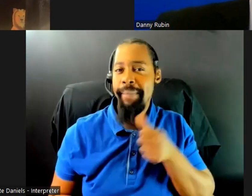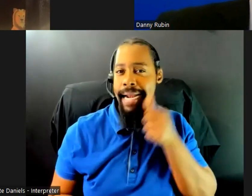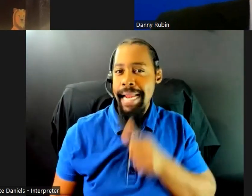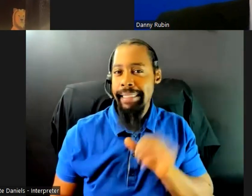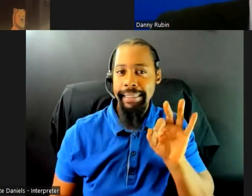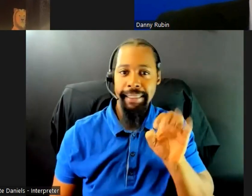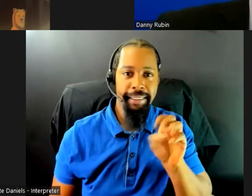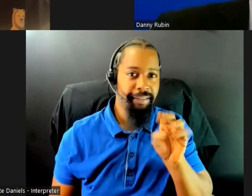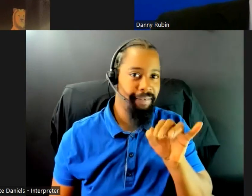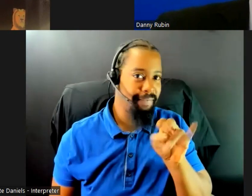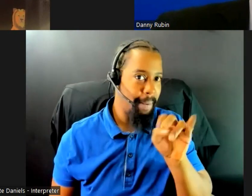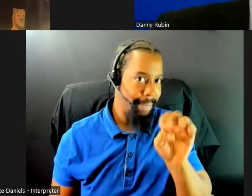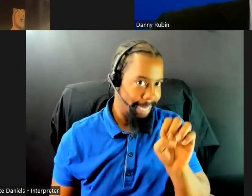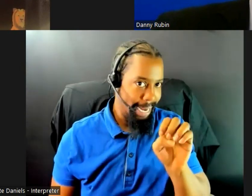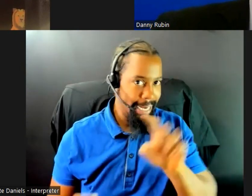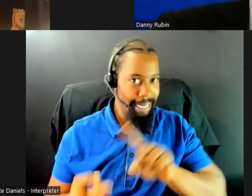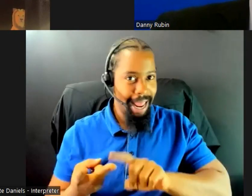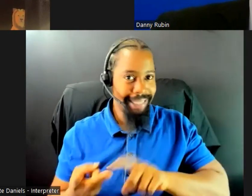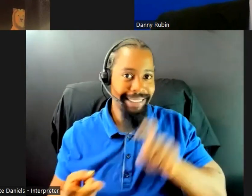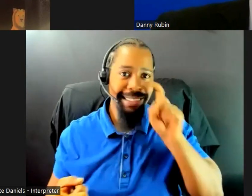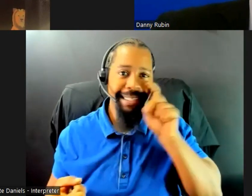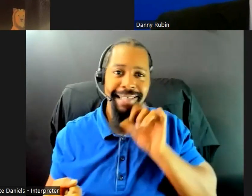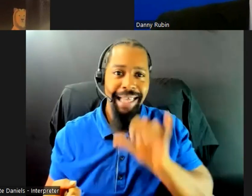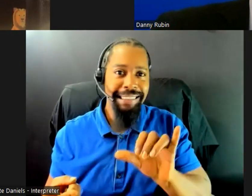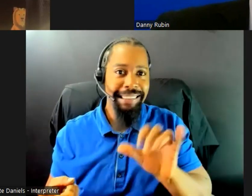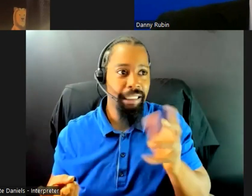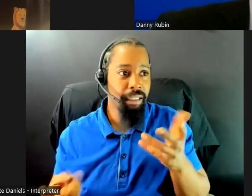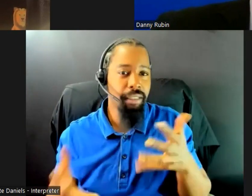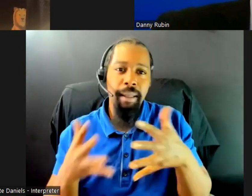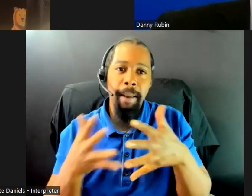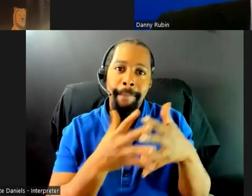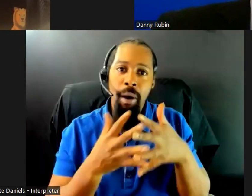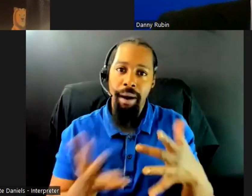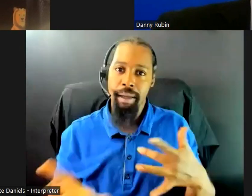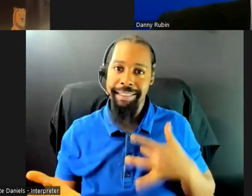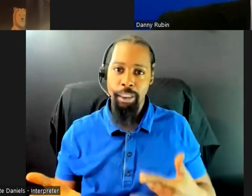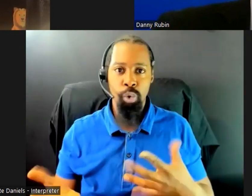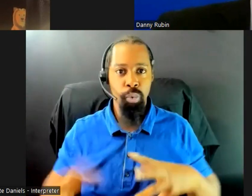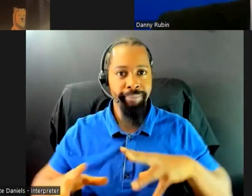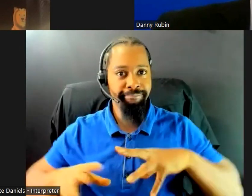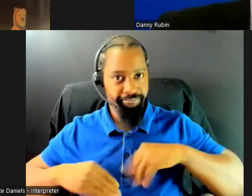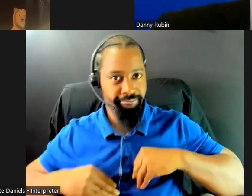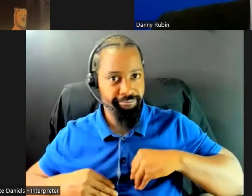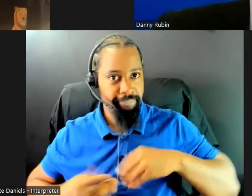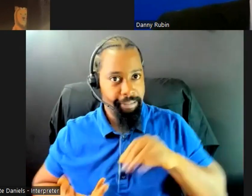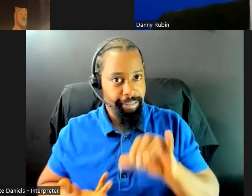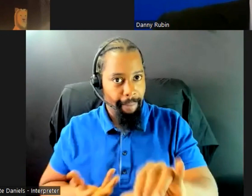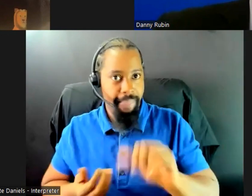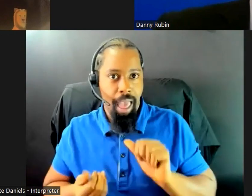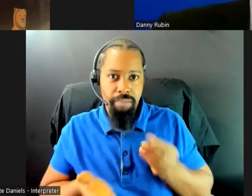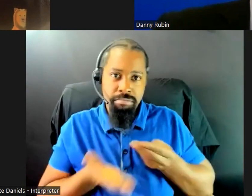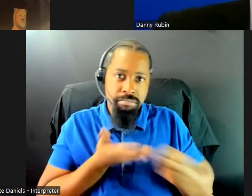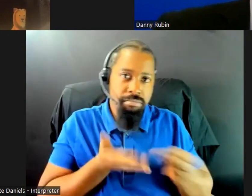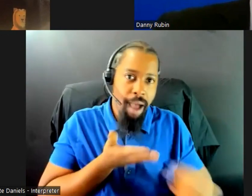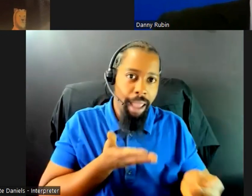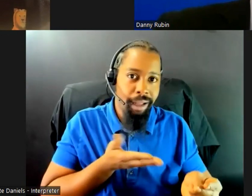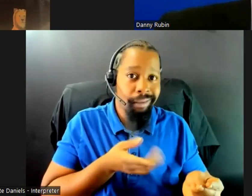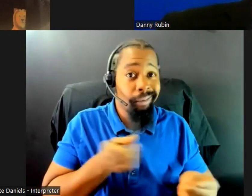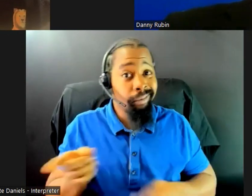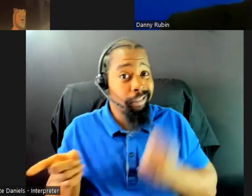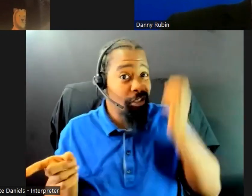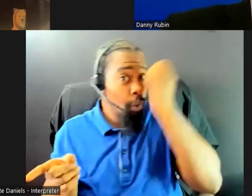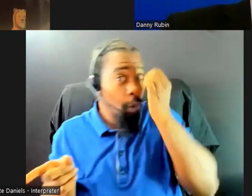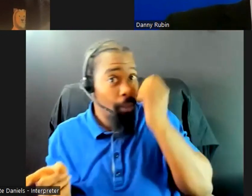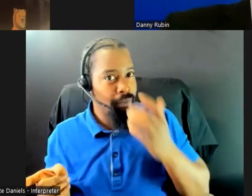embraced by the American public with no fear. I have to admit the Europeans were a bit more reluctant,